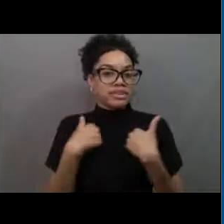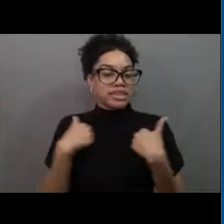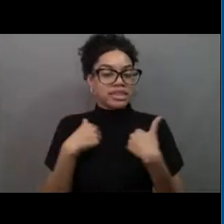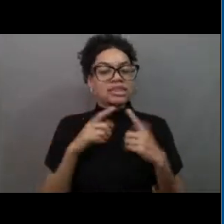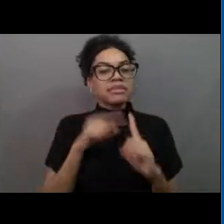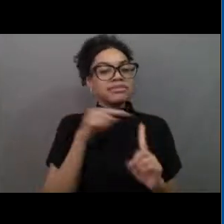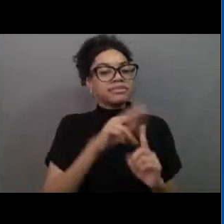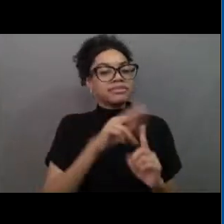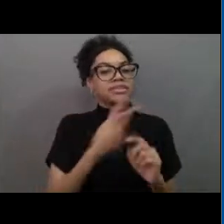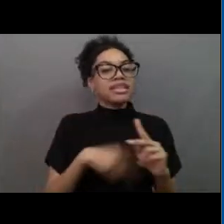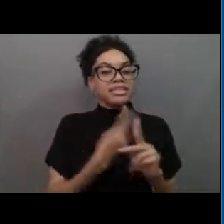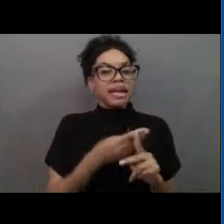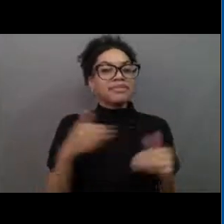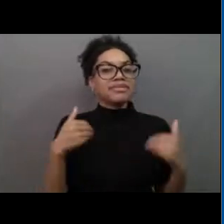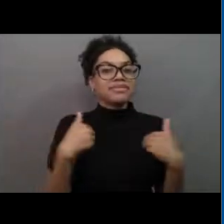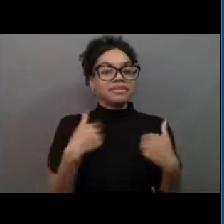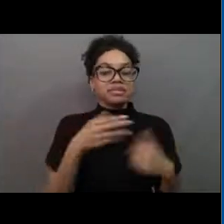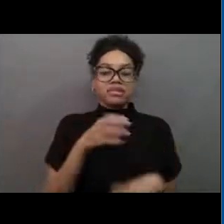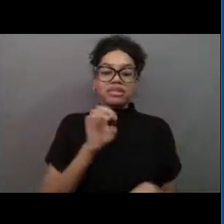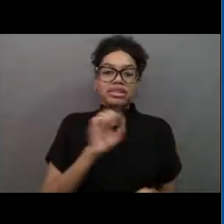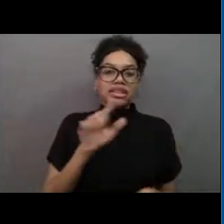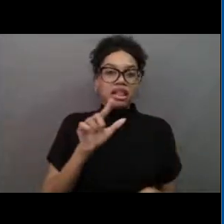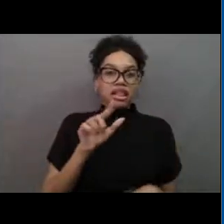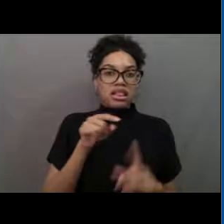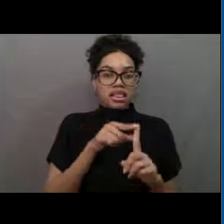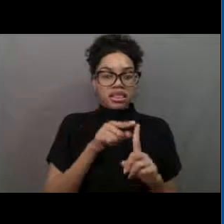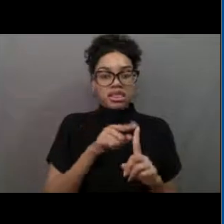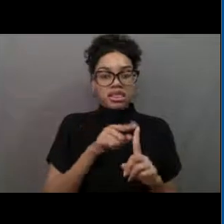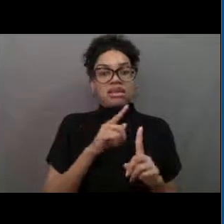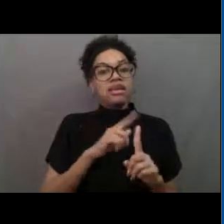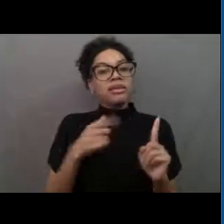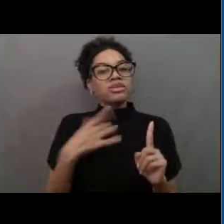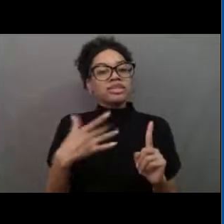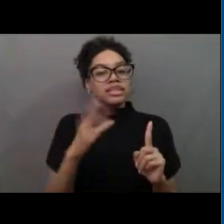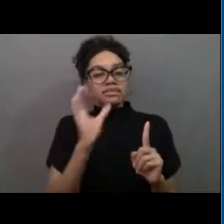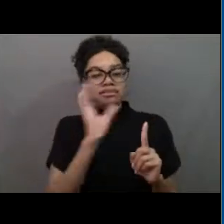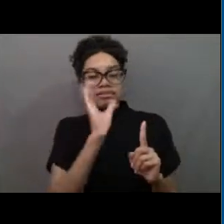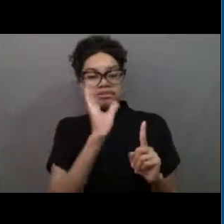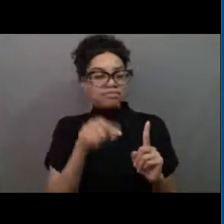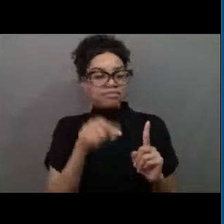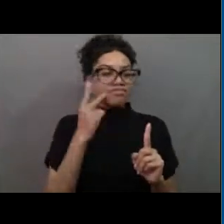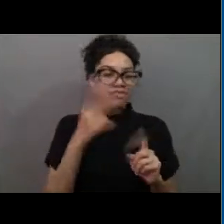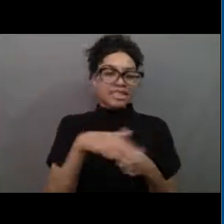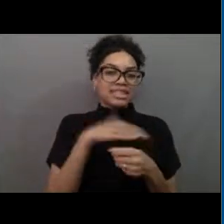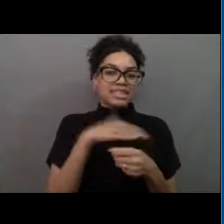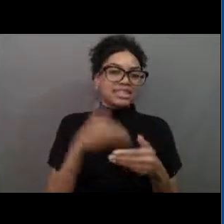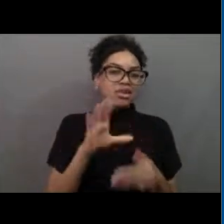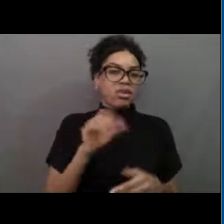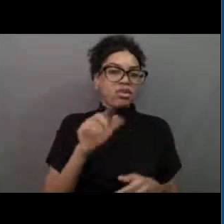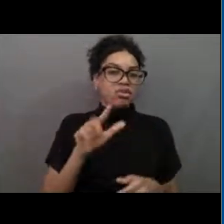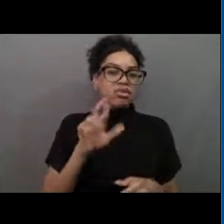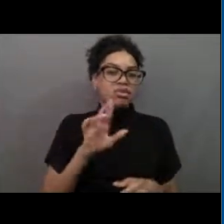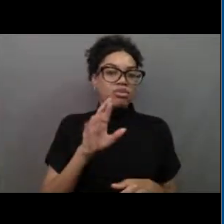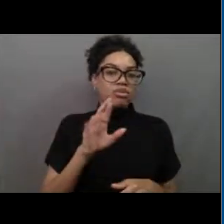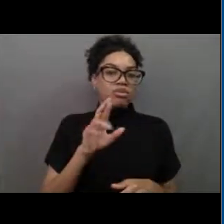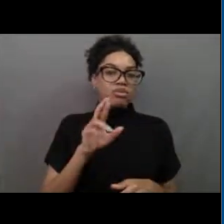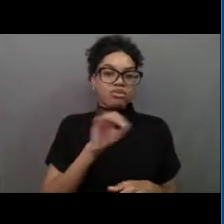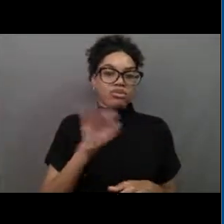It's called moray eels, are the species you most often find around coral reefs. Gotcha. So that was just a little confusion on our